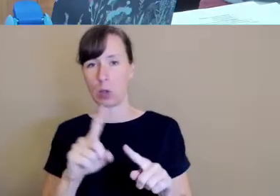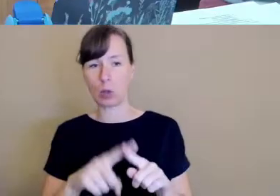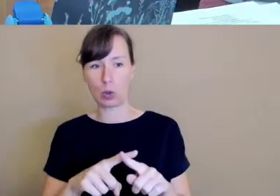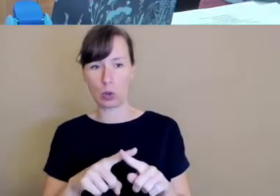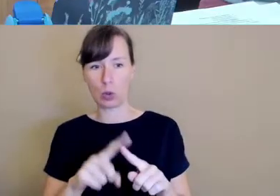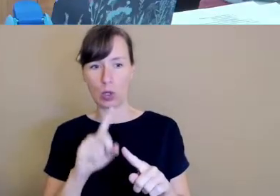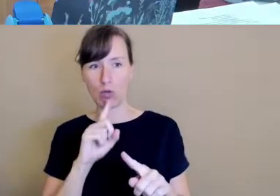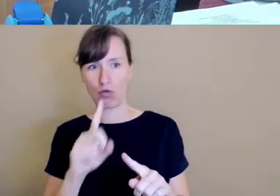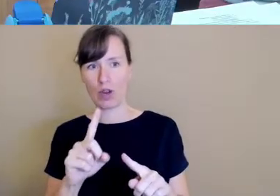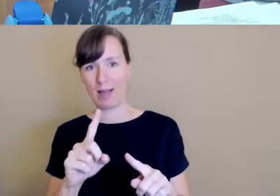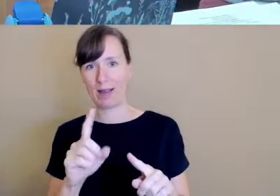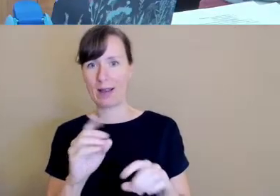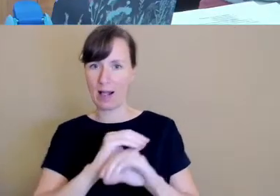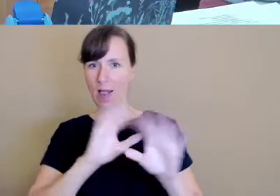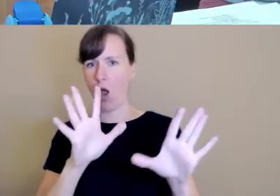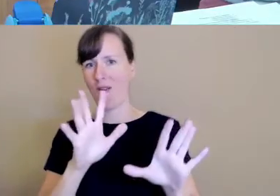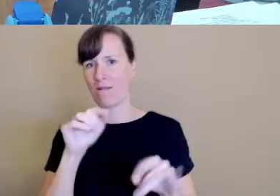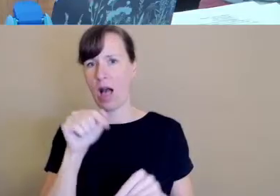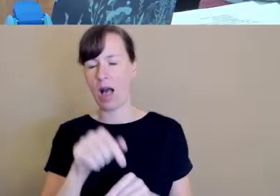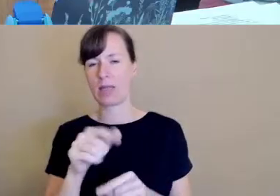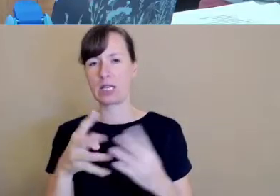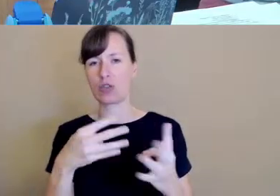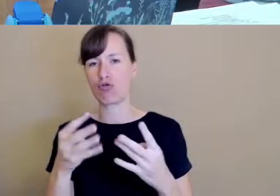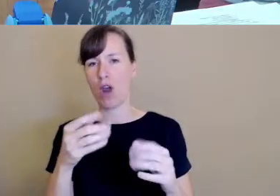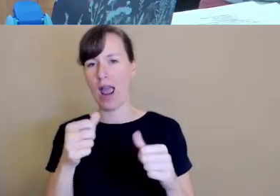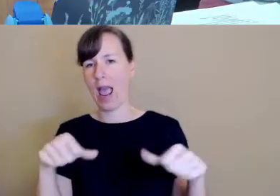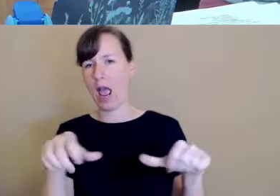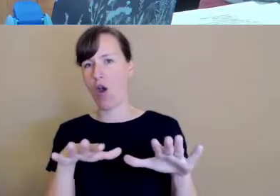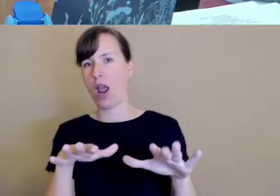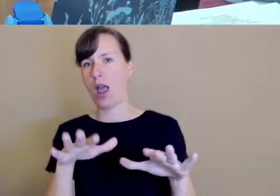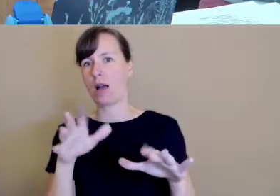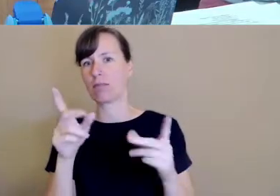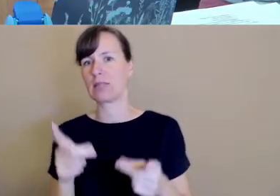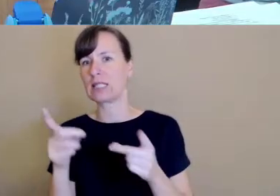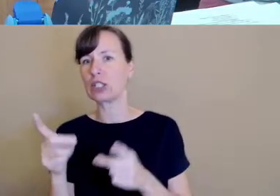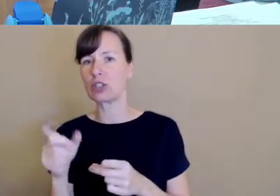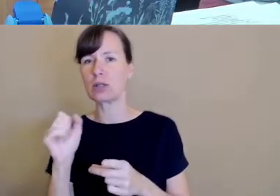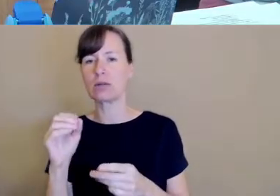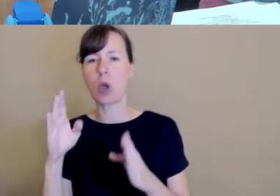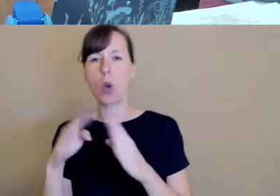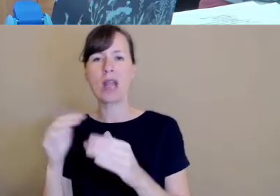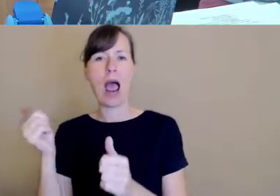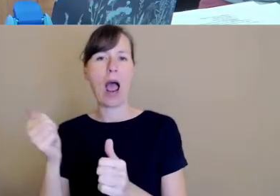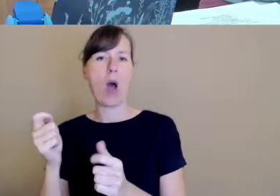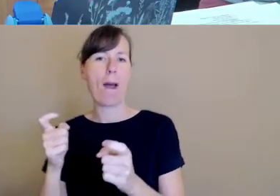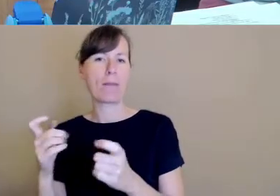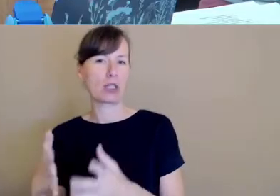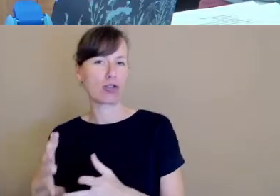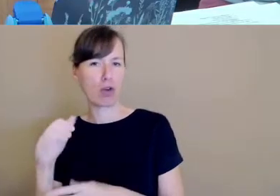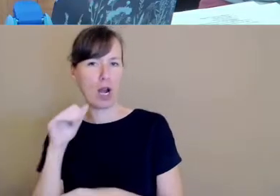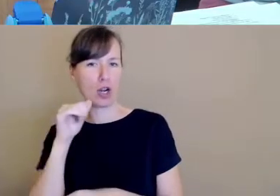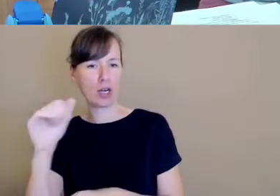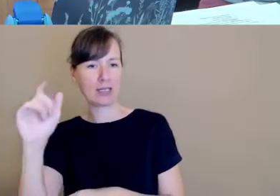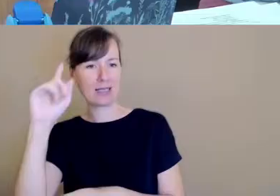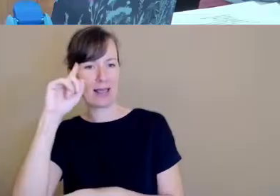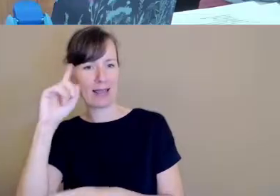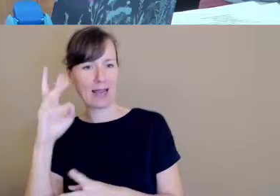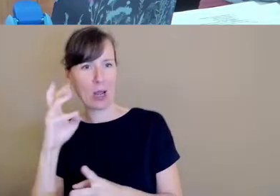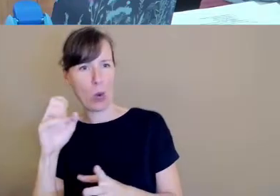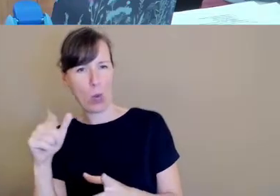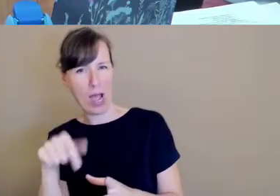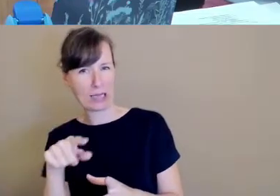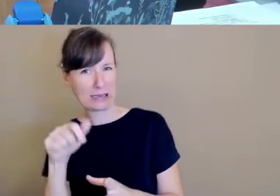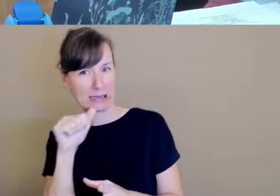area decisions so that a town administrator is not thinking, well, this isn't really right,